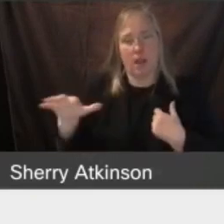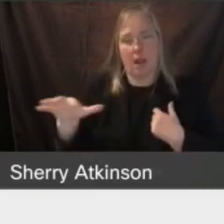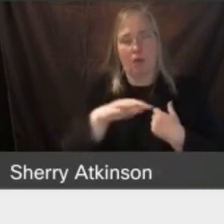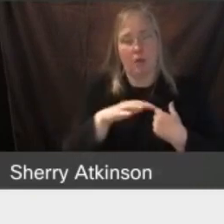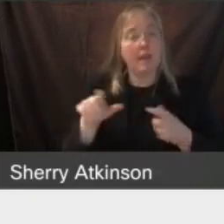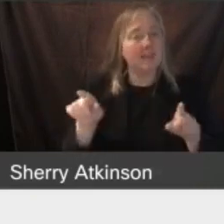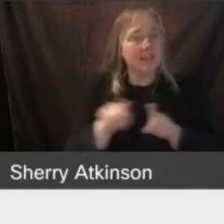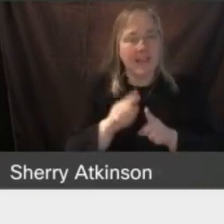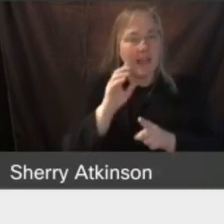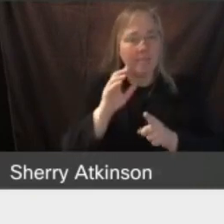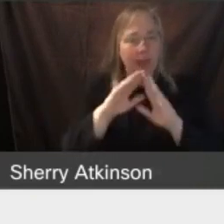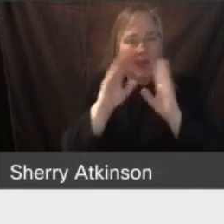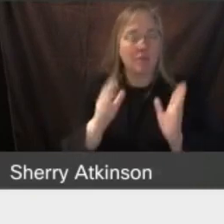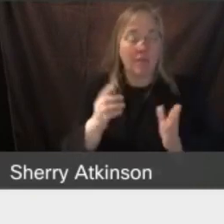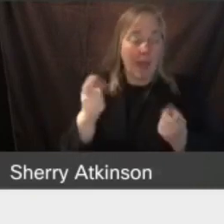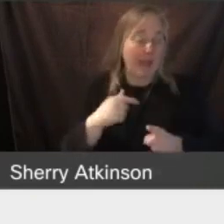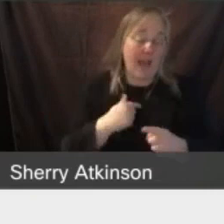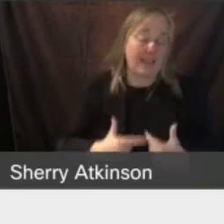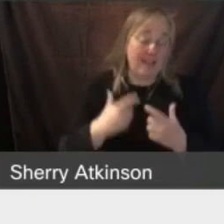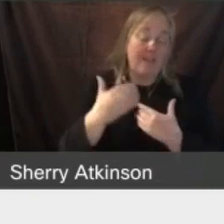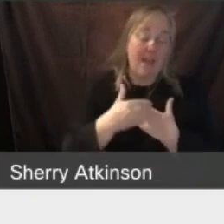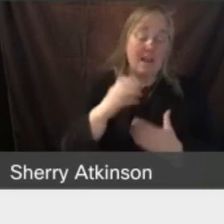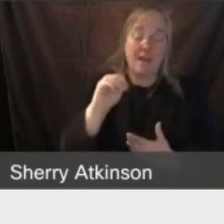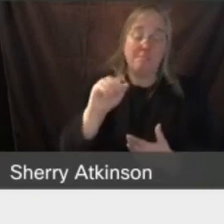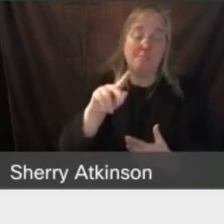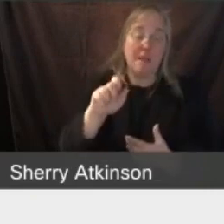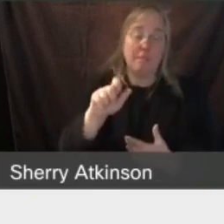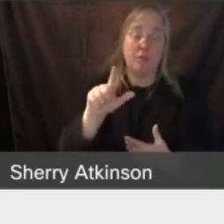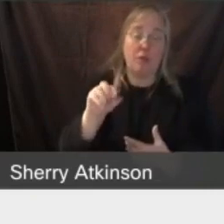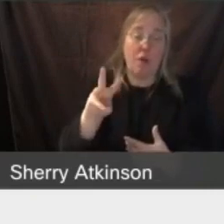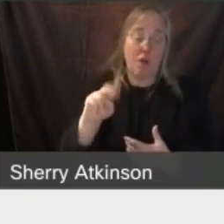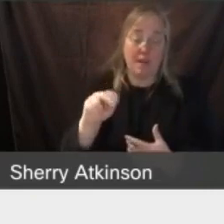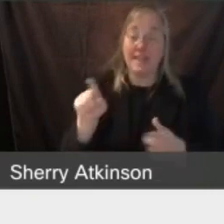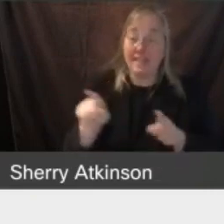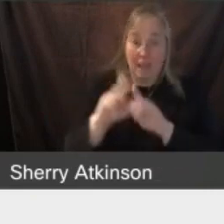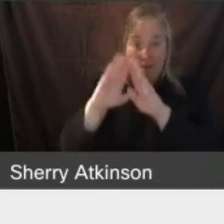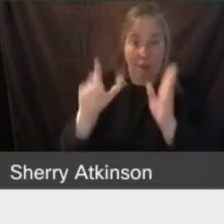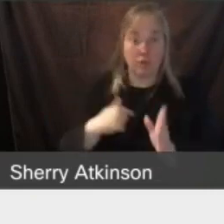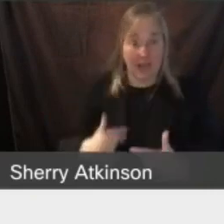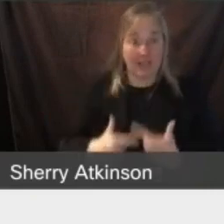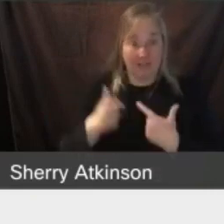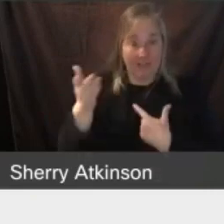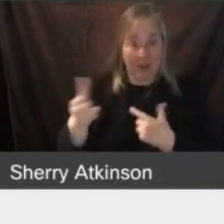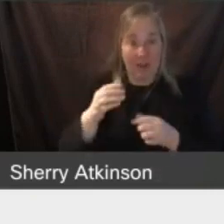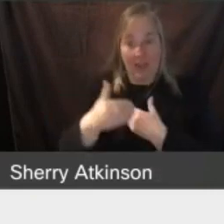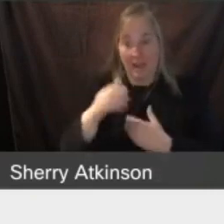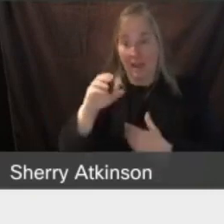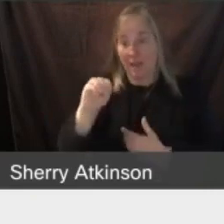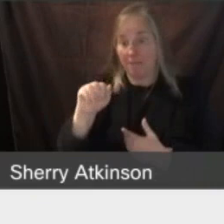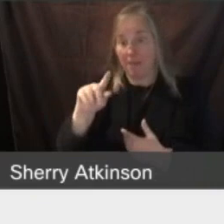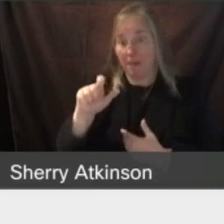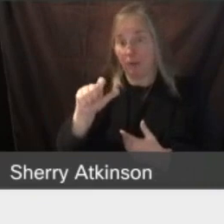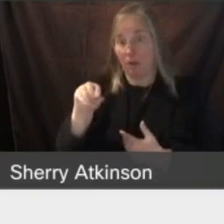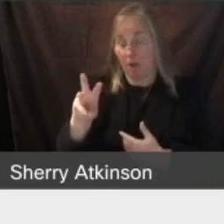I happen to live at Maple Lawn, and the same house that I live in at Maple Lawn, what I paid for that